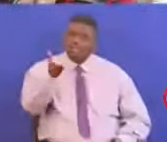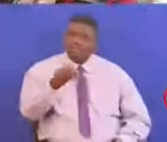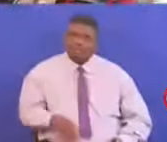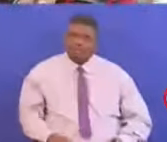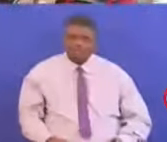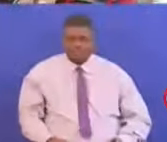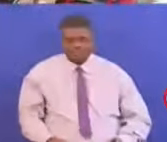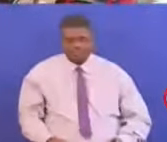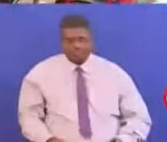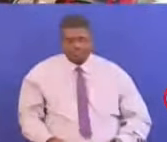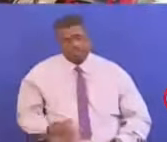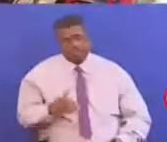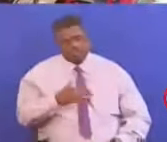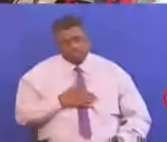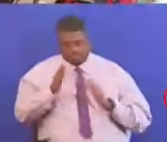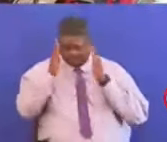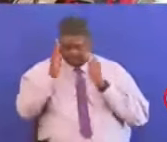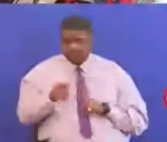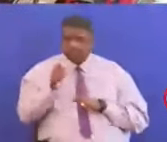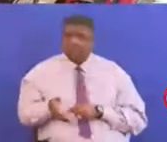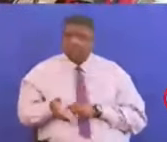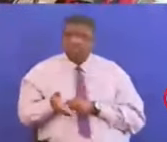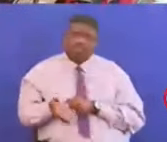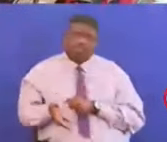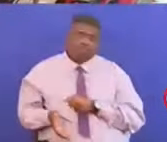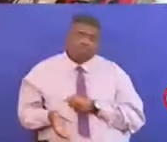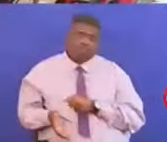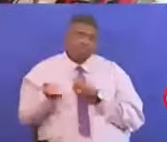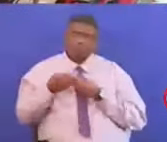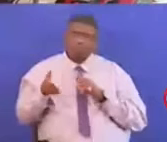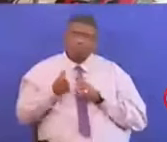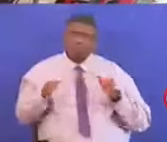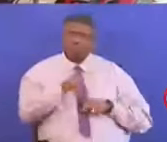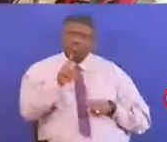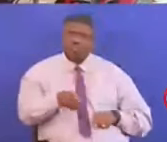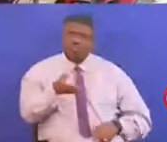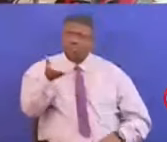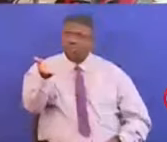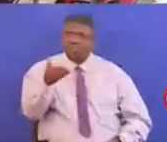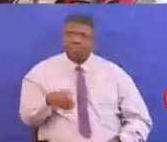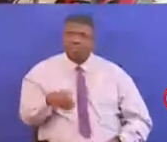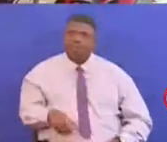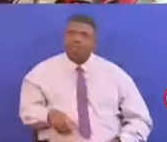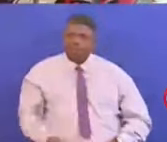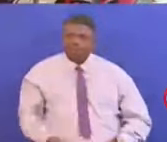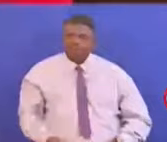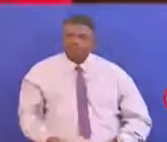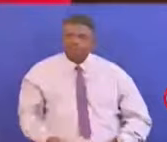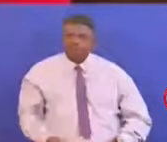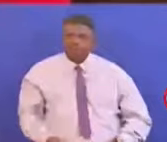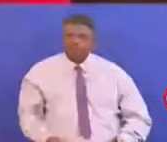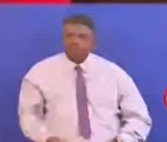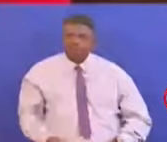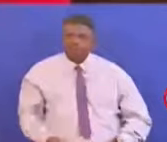Thank you very much, Honorable Deputy Speaker, for granting me this opportunity to ask the candidate a question. The regional